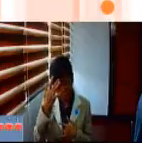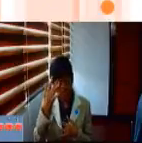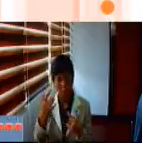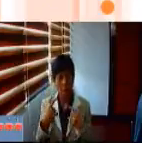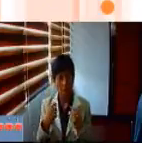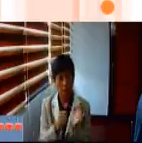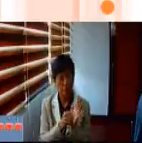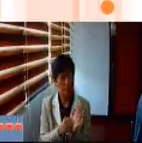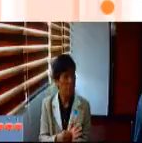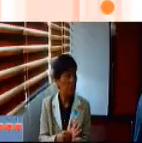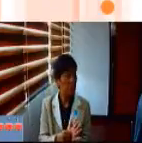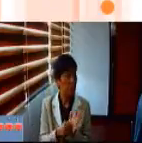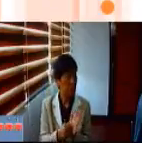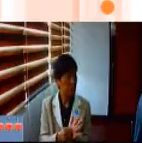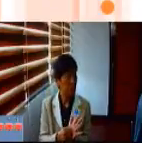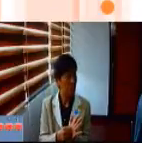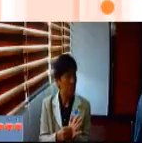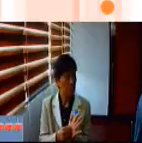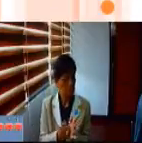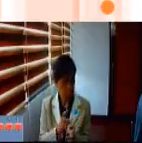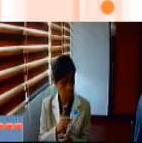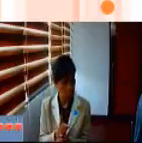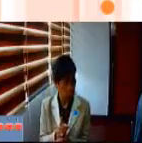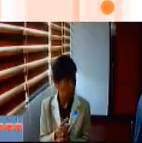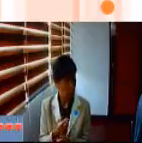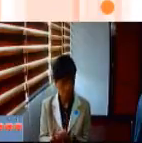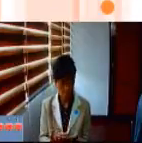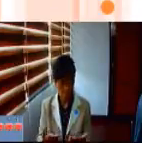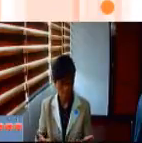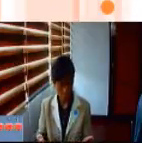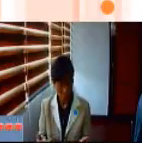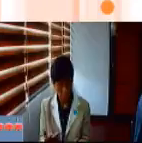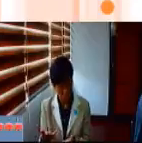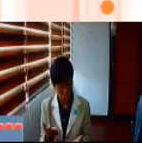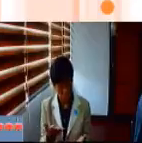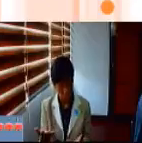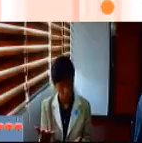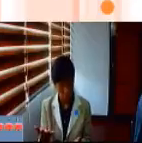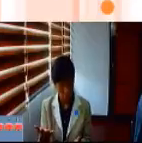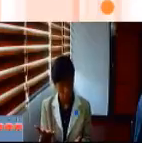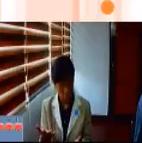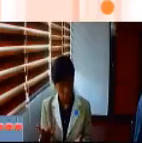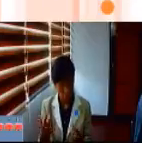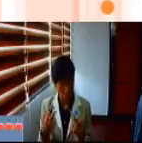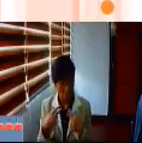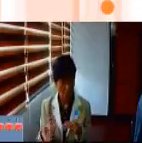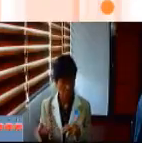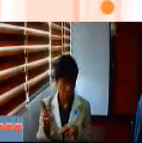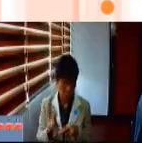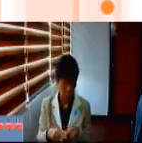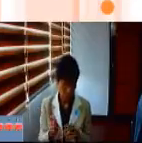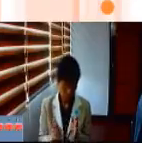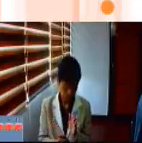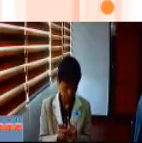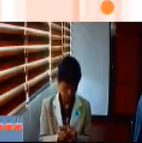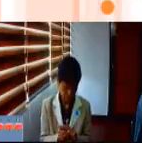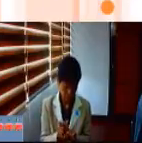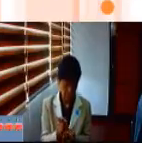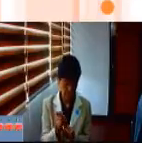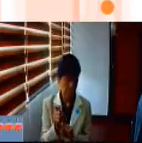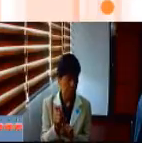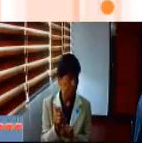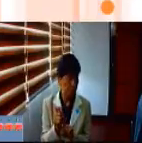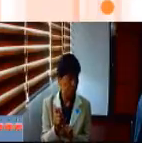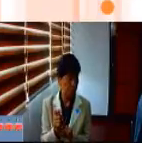the symptoms are actually these things where there is increase in temperature in the surface